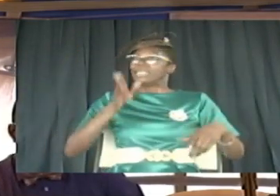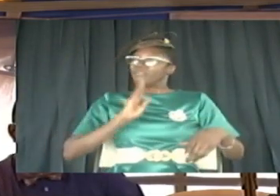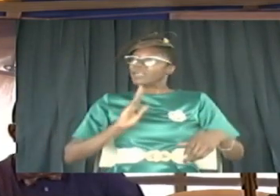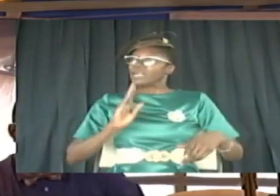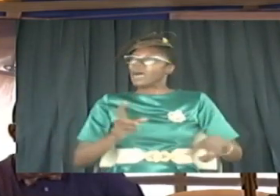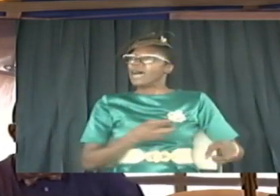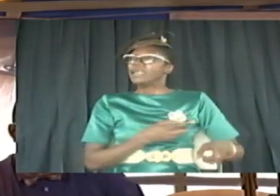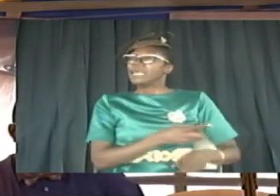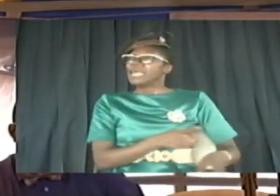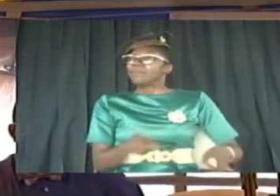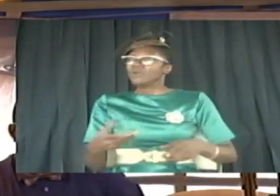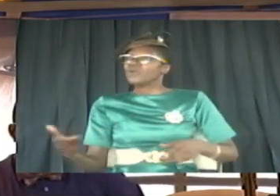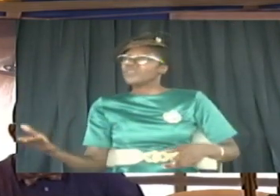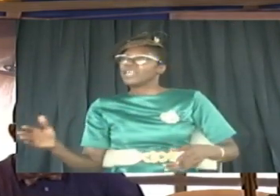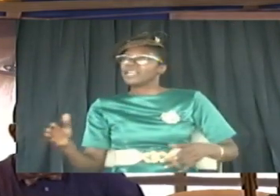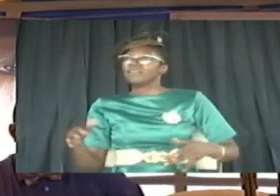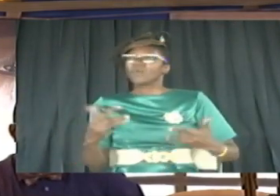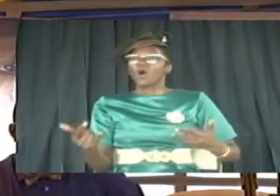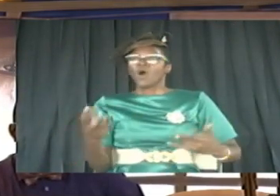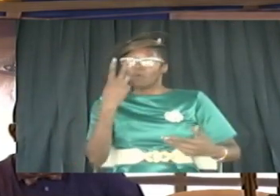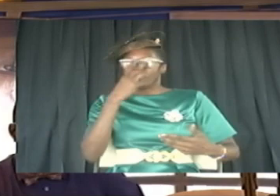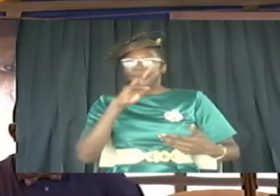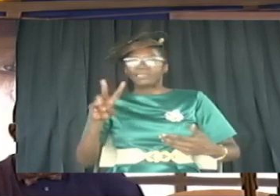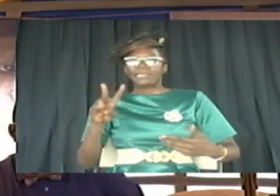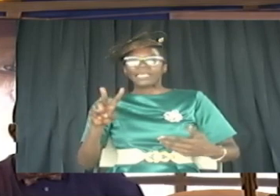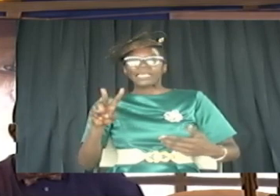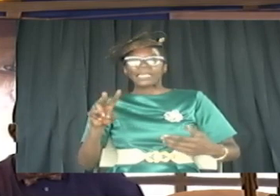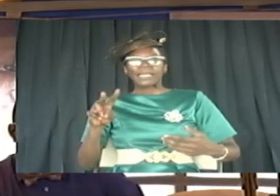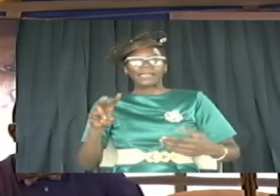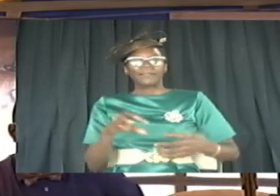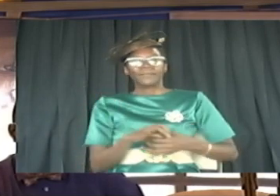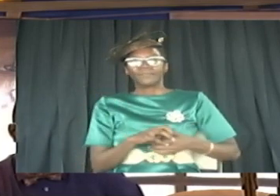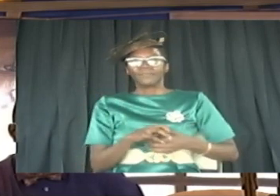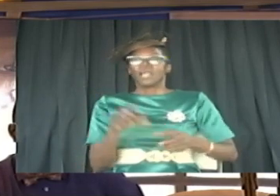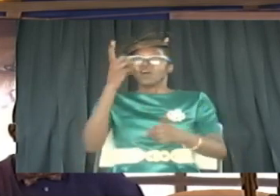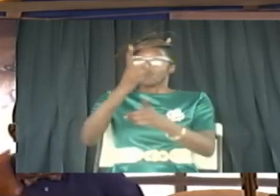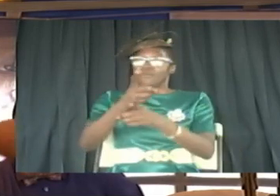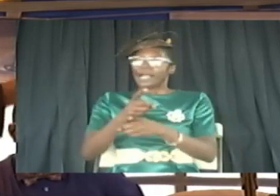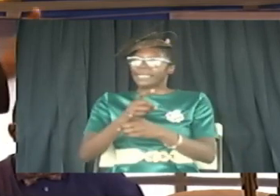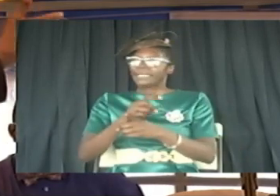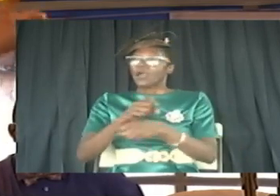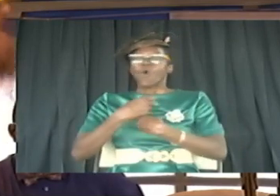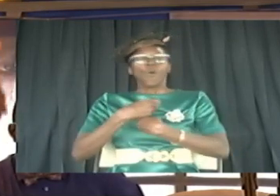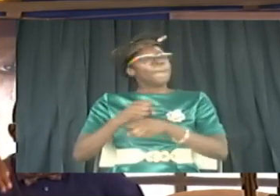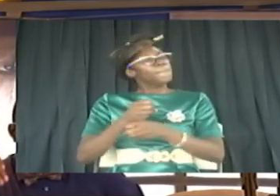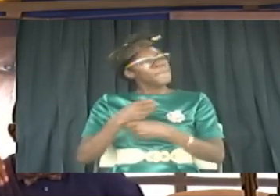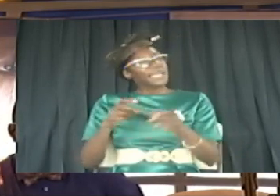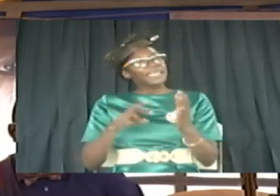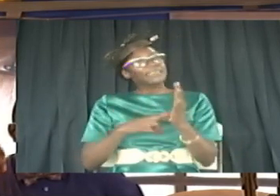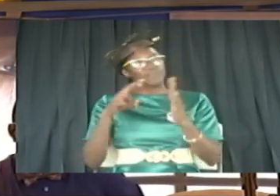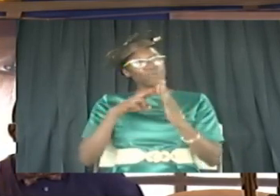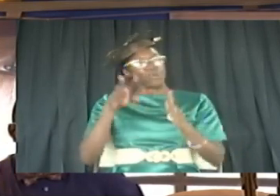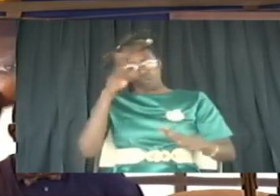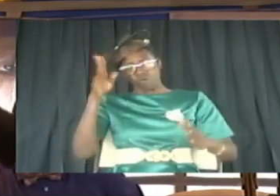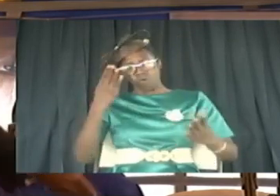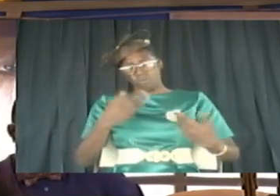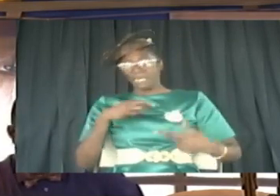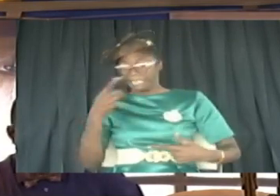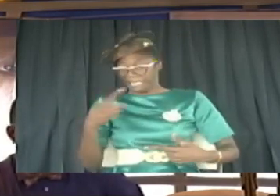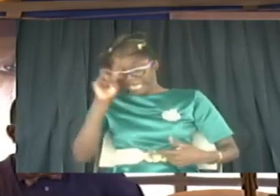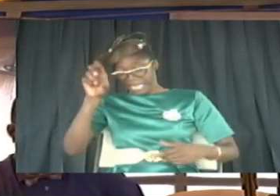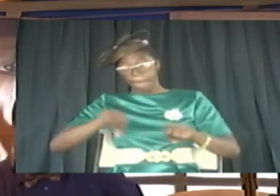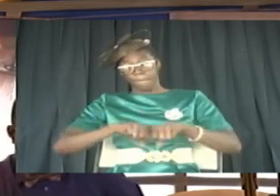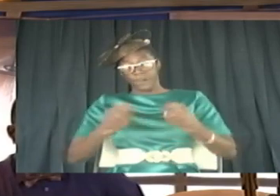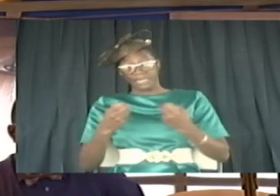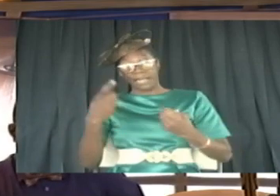how he sees fit. And although he makes the rule, we don't want to say he breaks it, because he is the